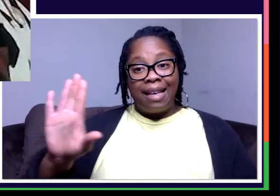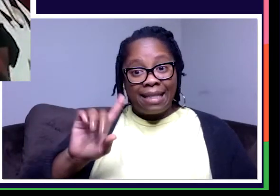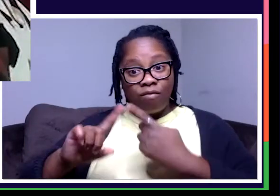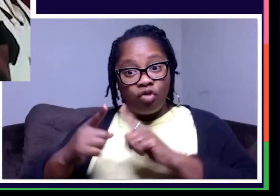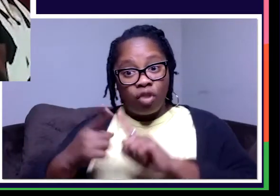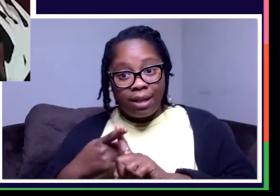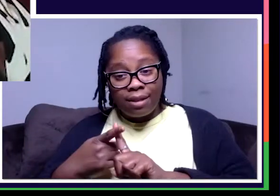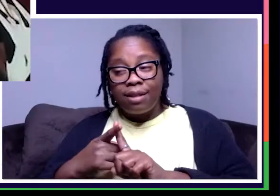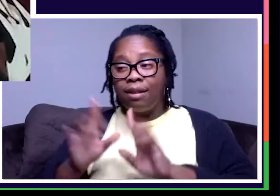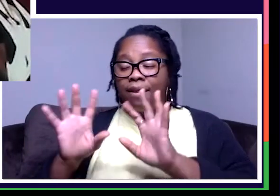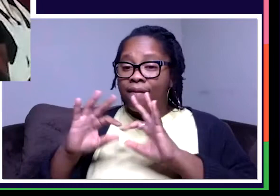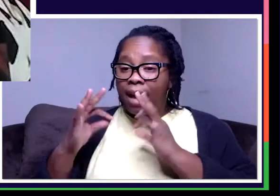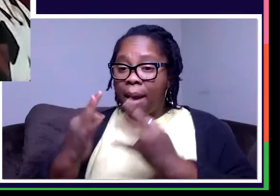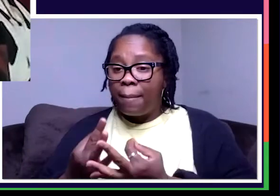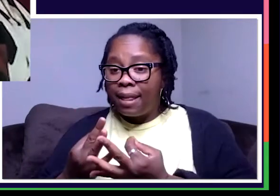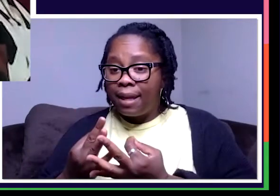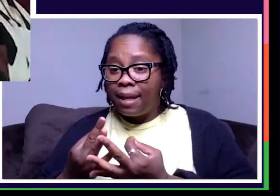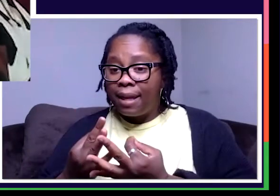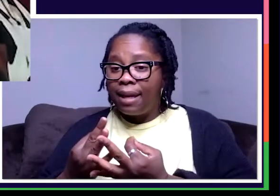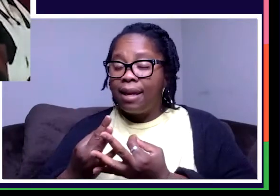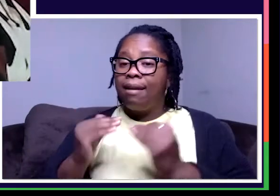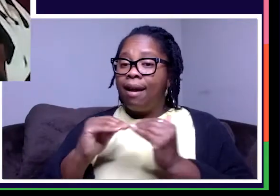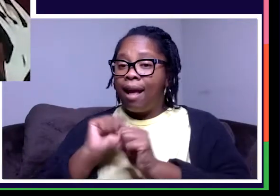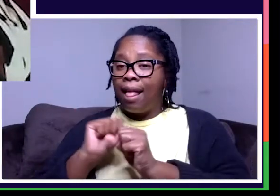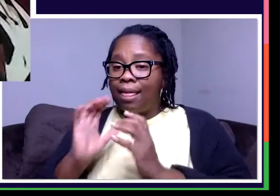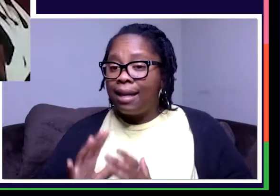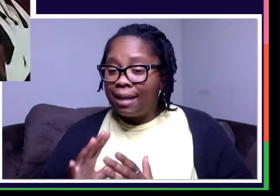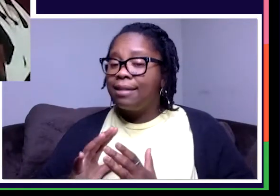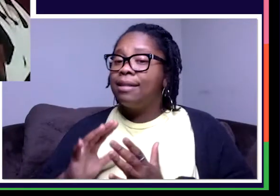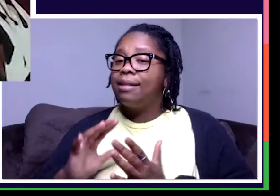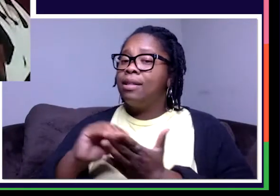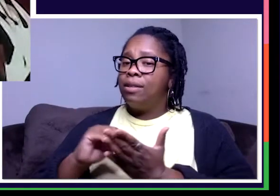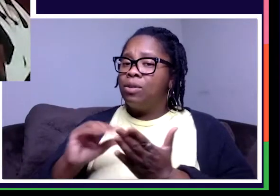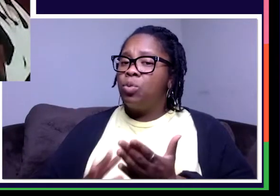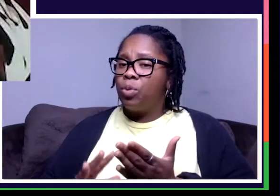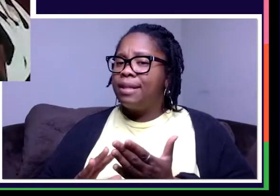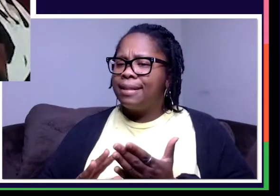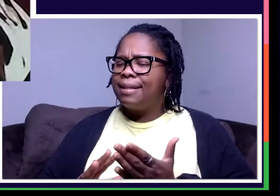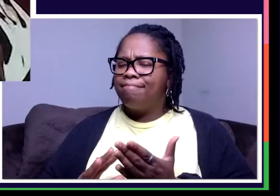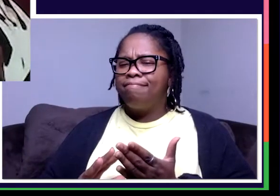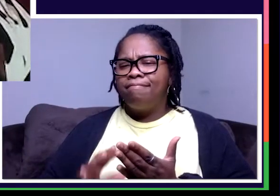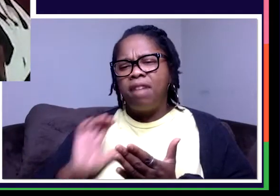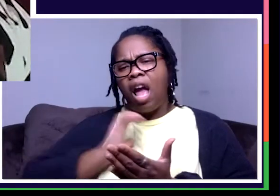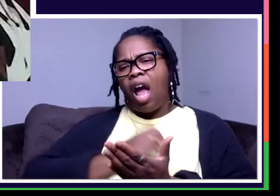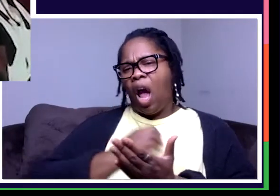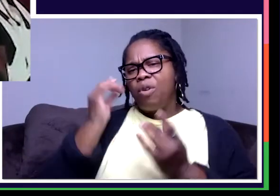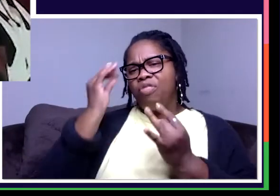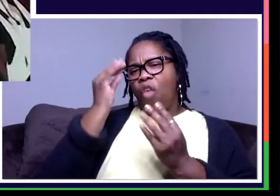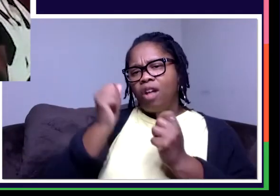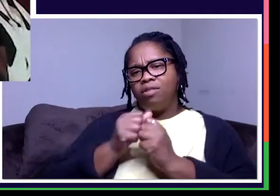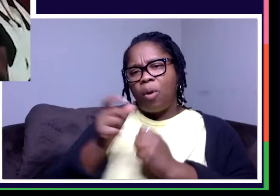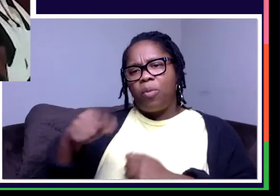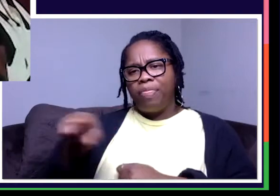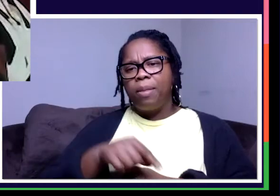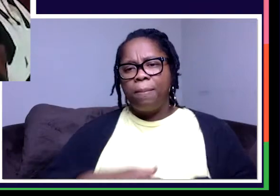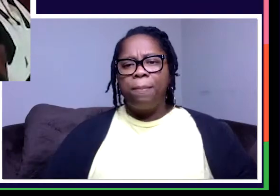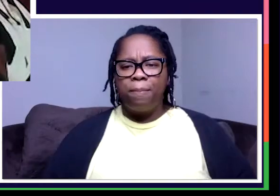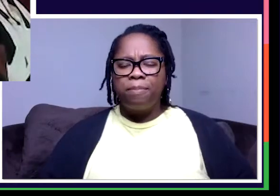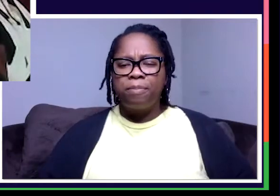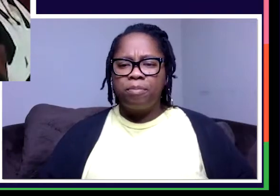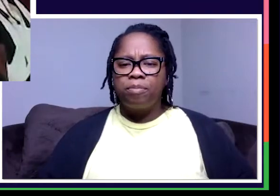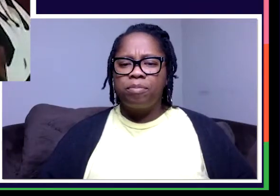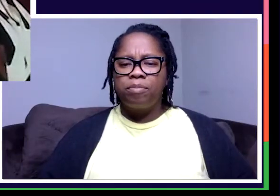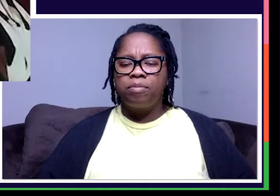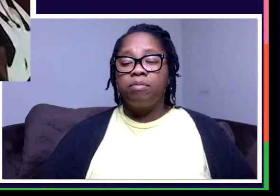Our thoughts are with Alex's friends, family, and colleagues, as well as his